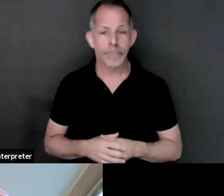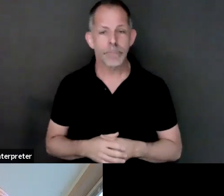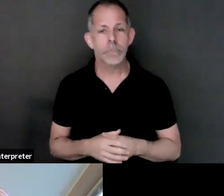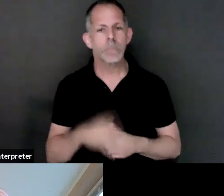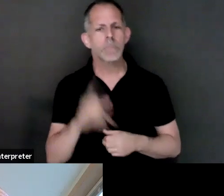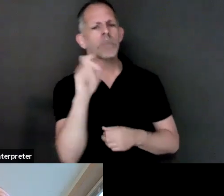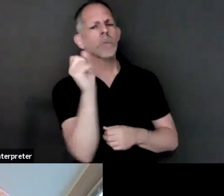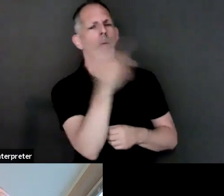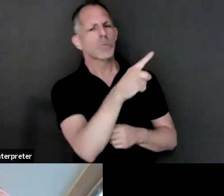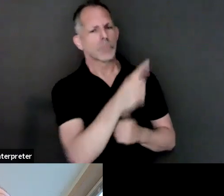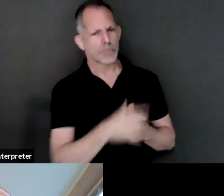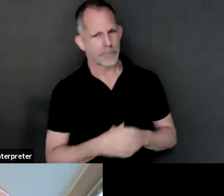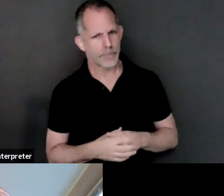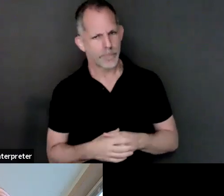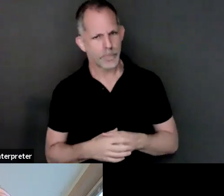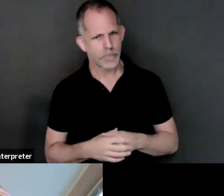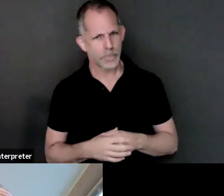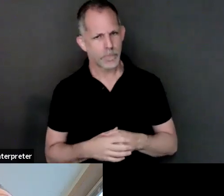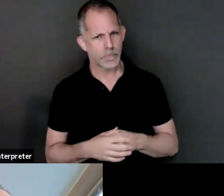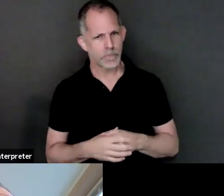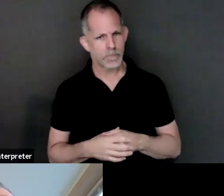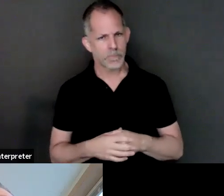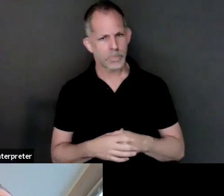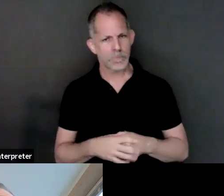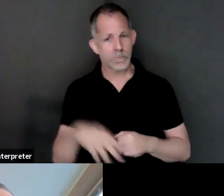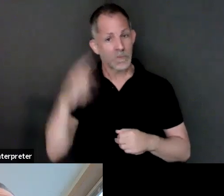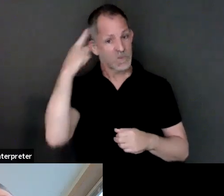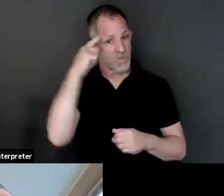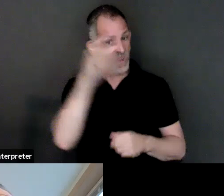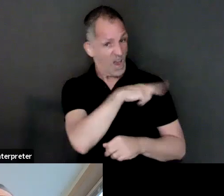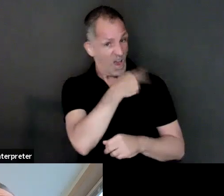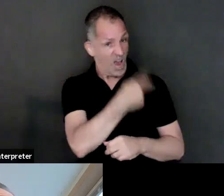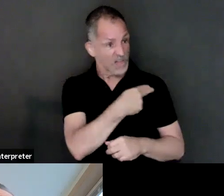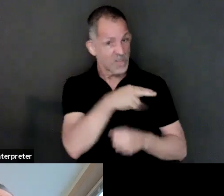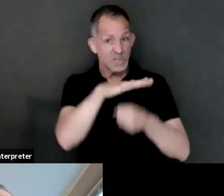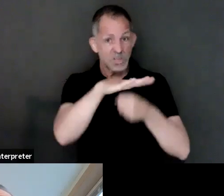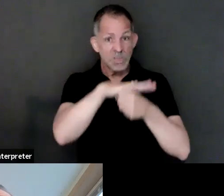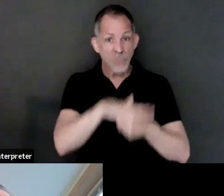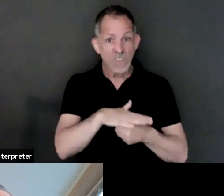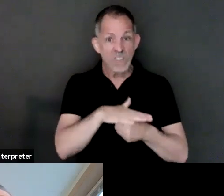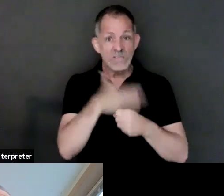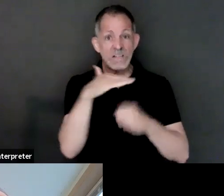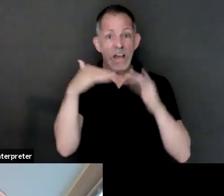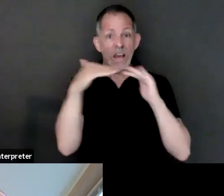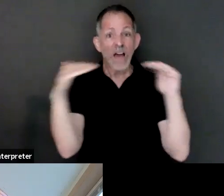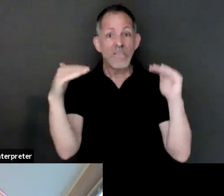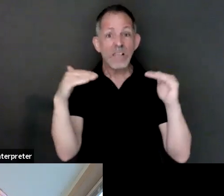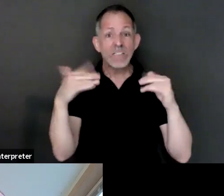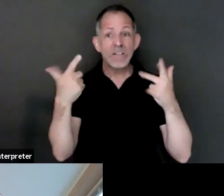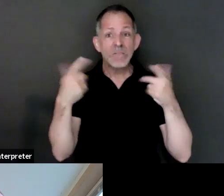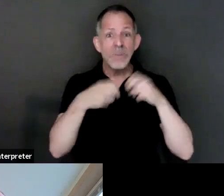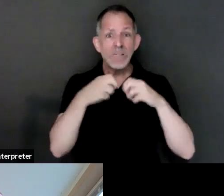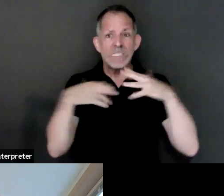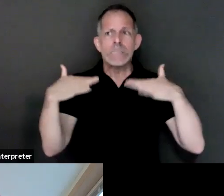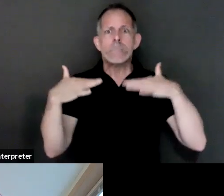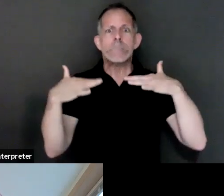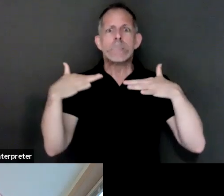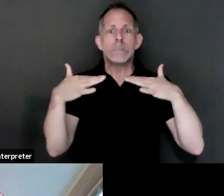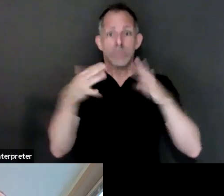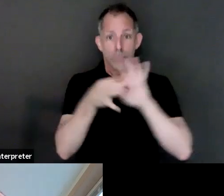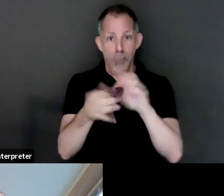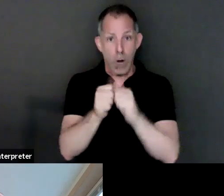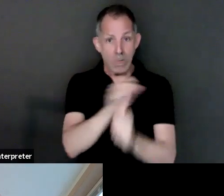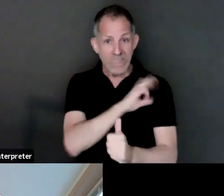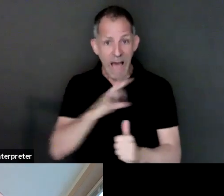capacity? Certainly, I don't have quantitative information, but qualitatively, I can tell you this. Here's what's going on